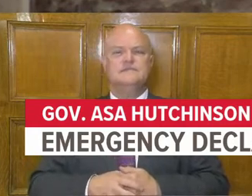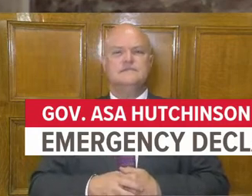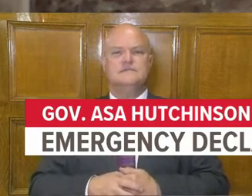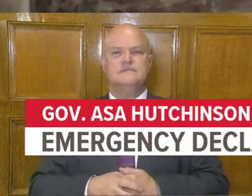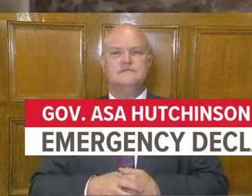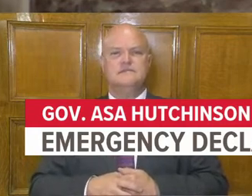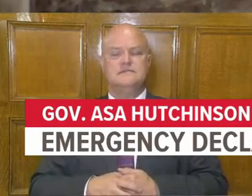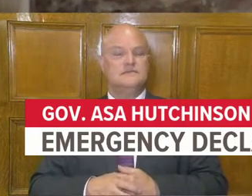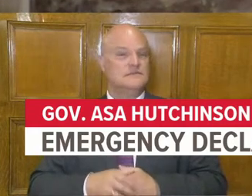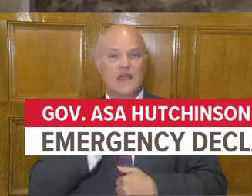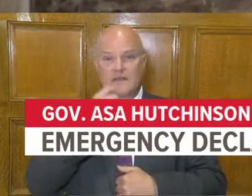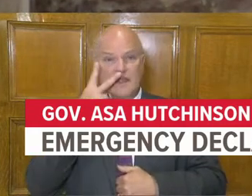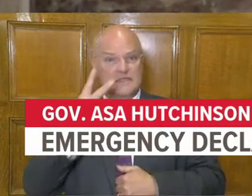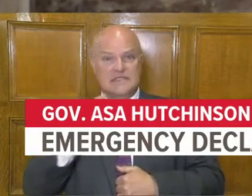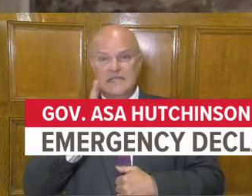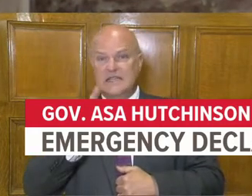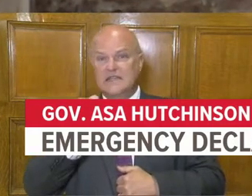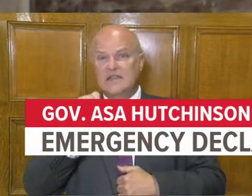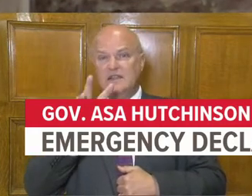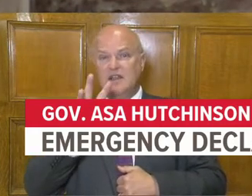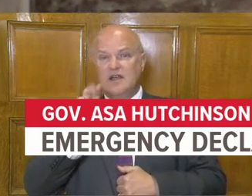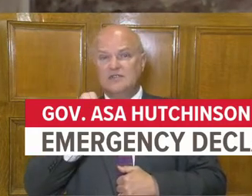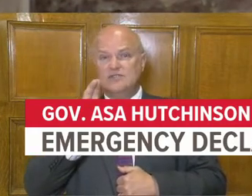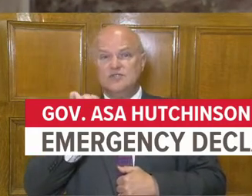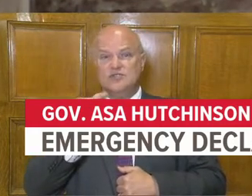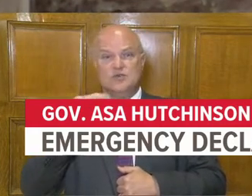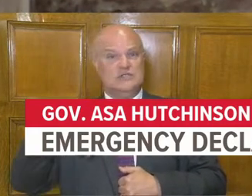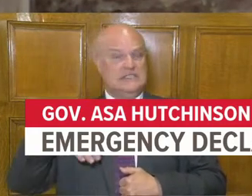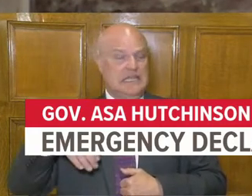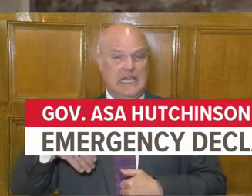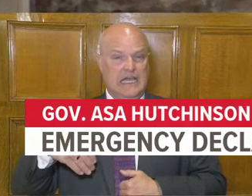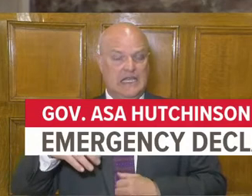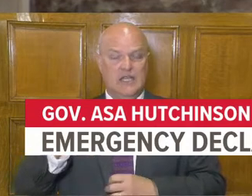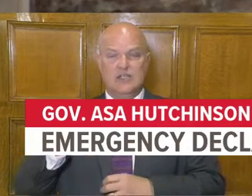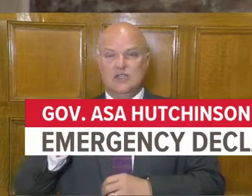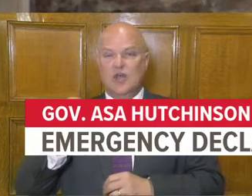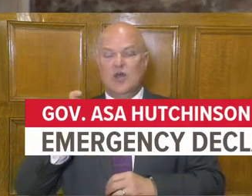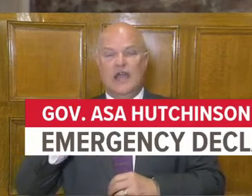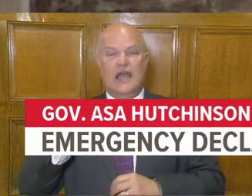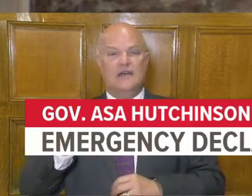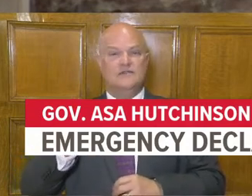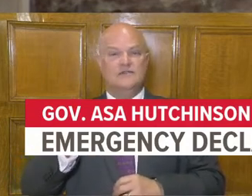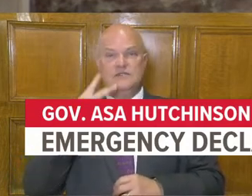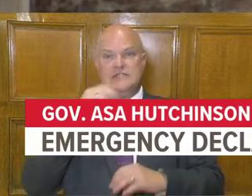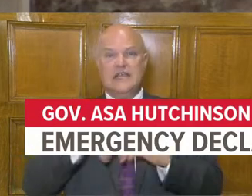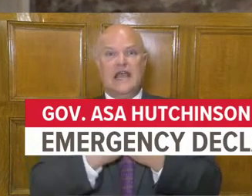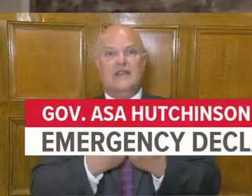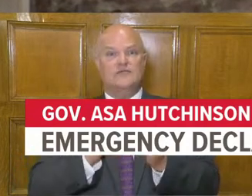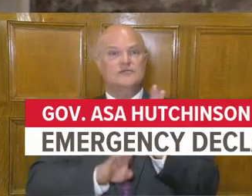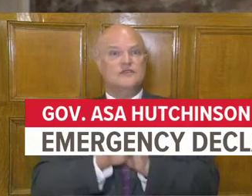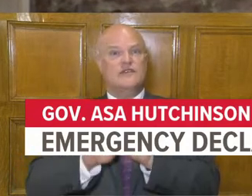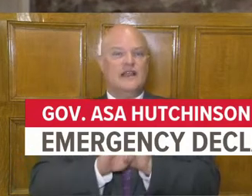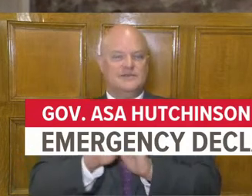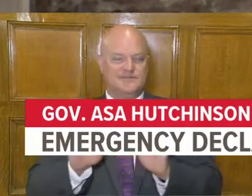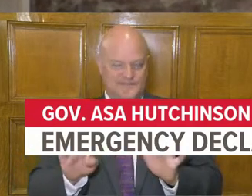I haven't seen the lawsuits yet, so we'll just have to see how those develop.